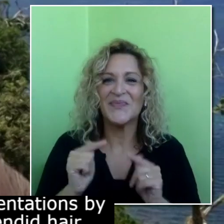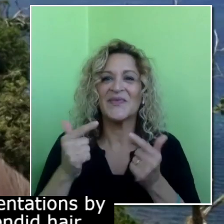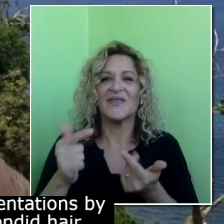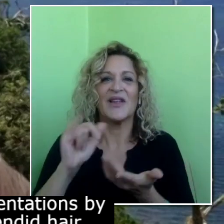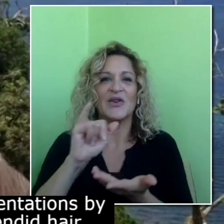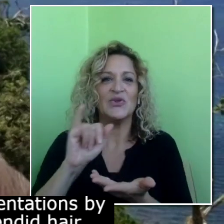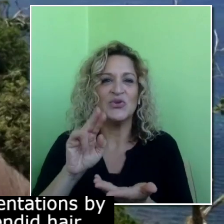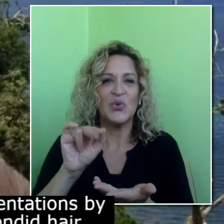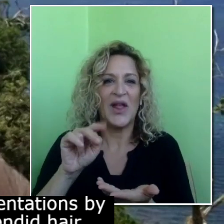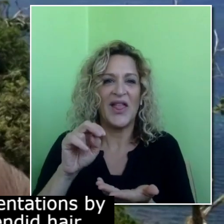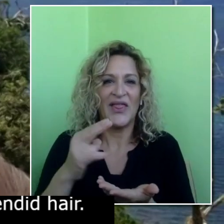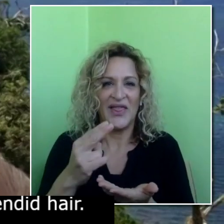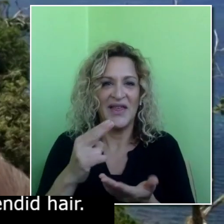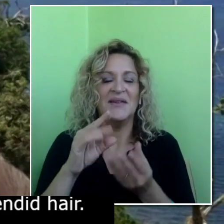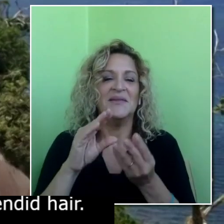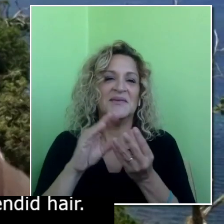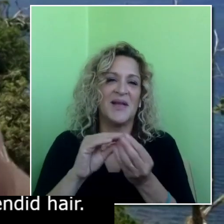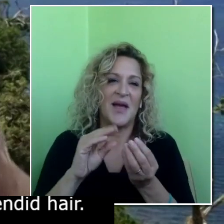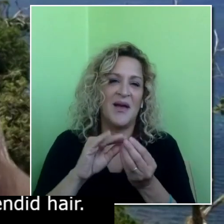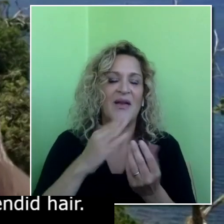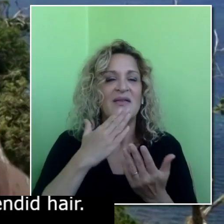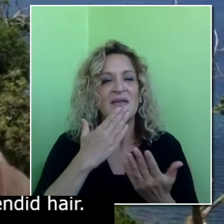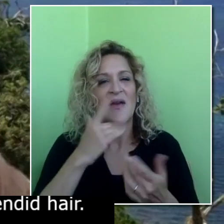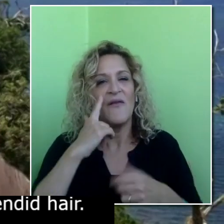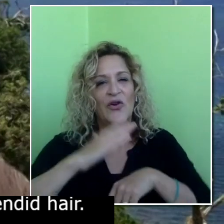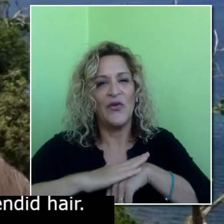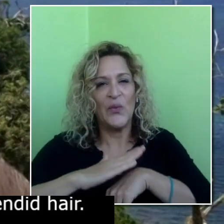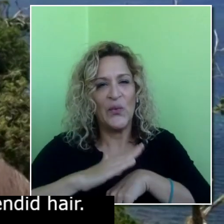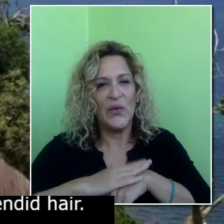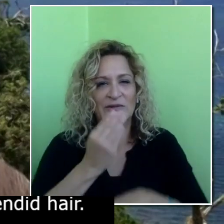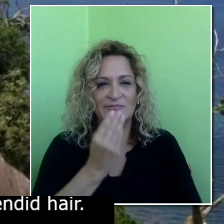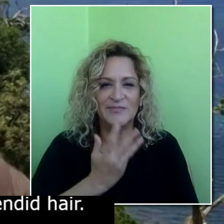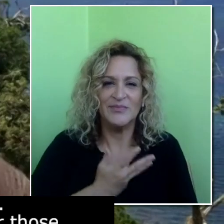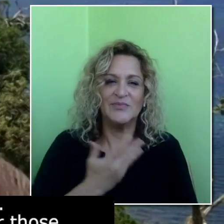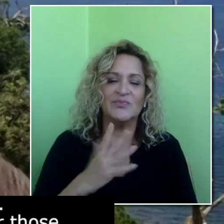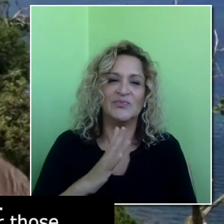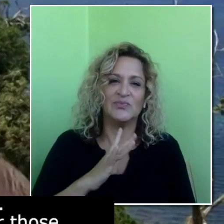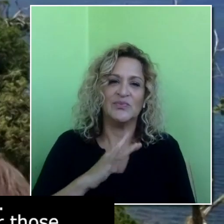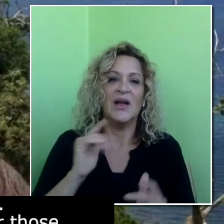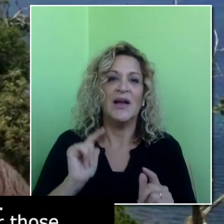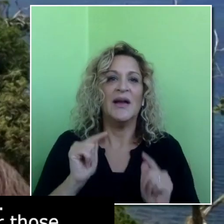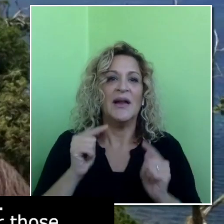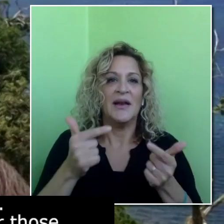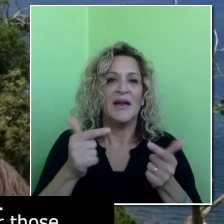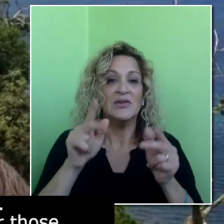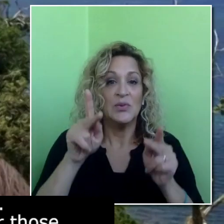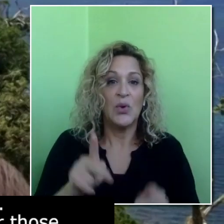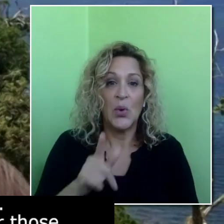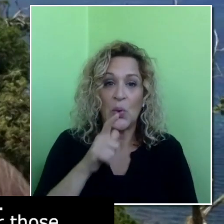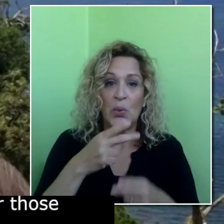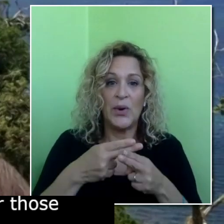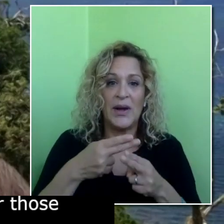to be heard on. I next call upon Andy Heath, and